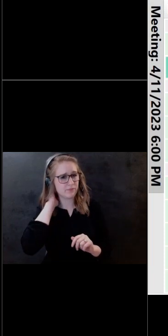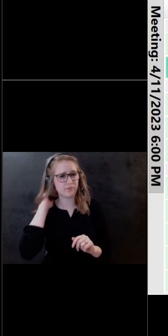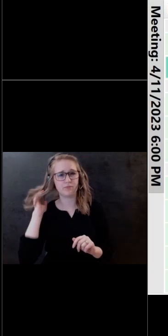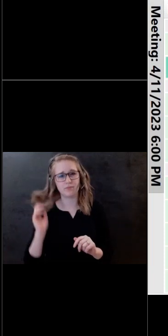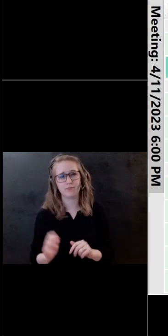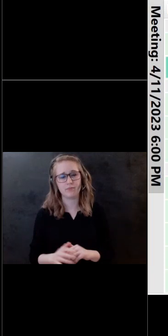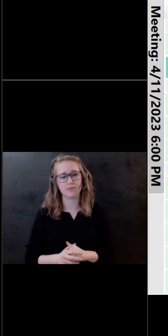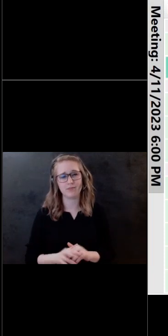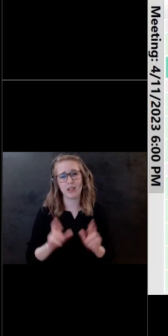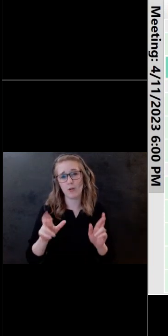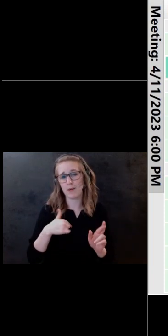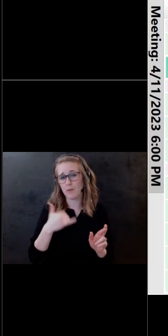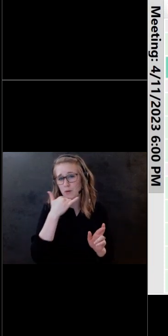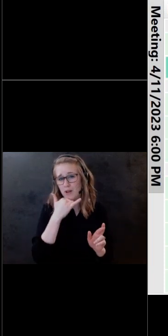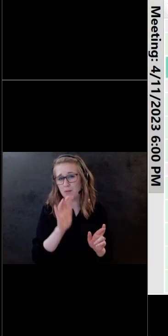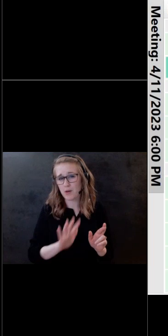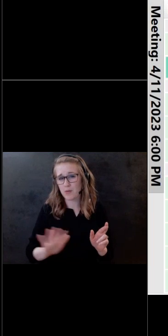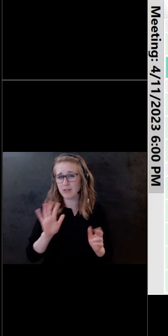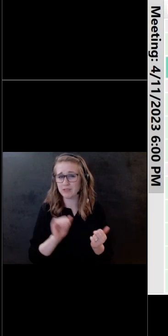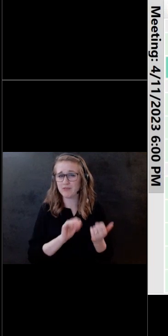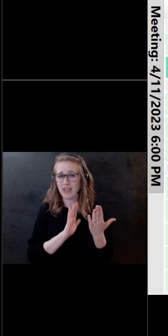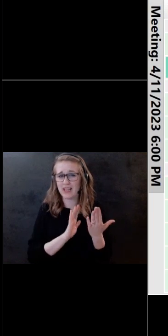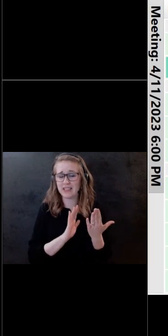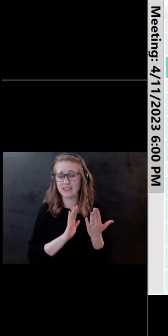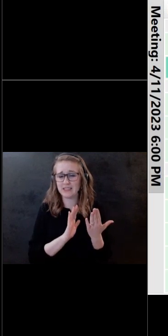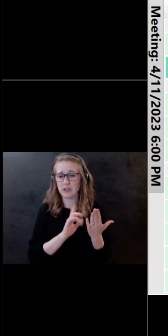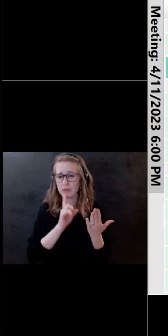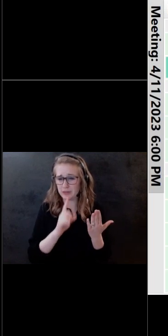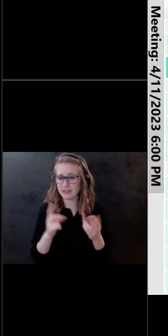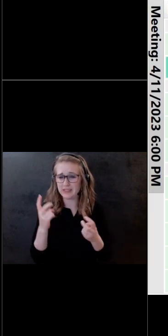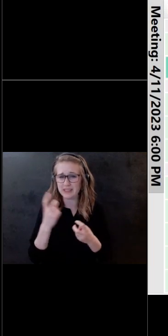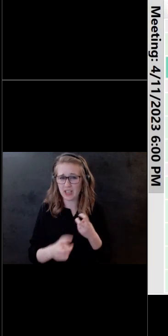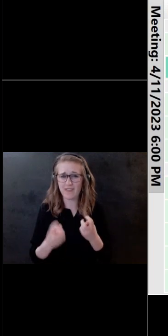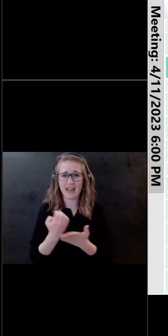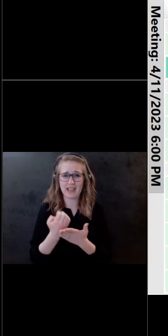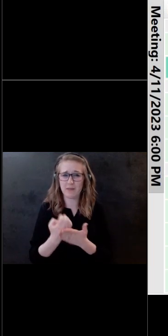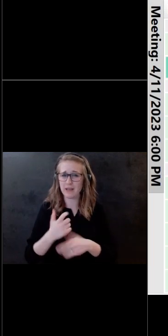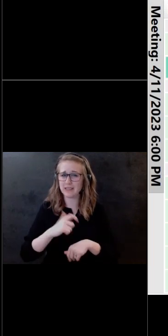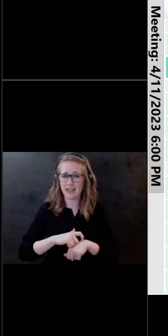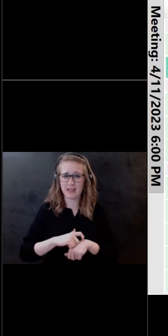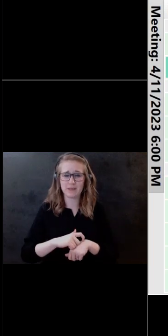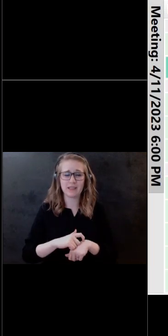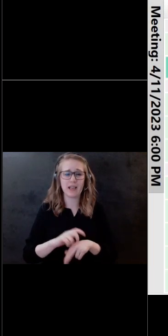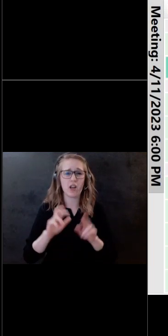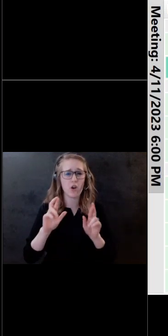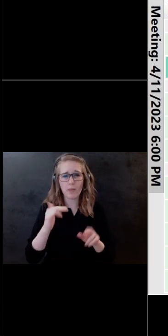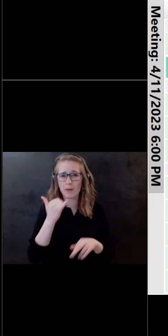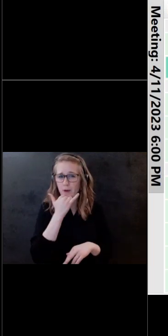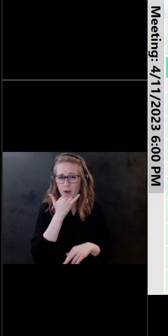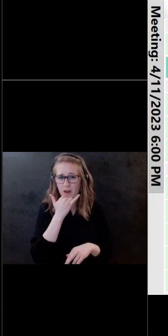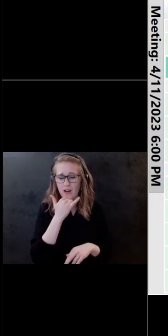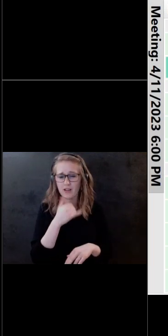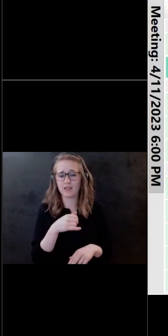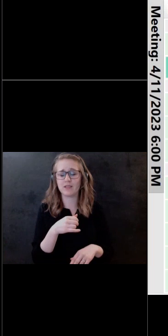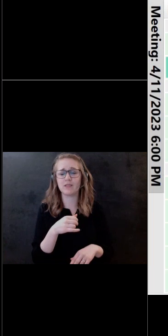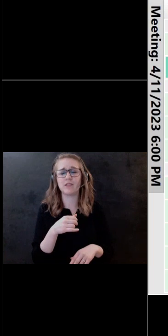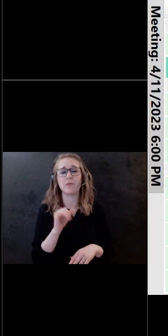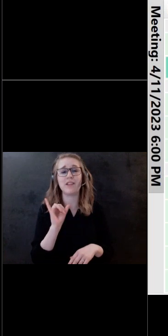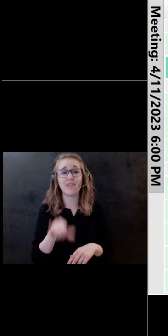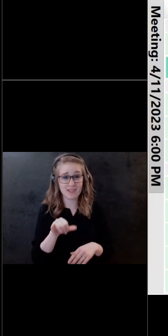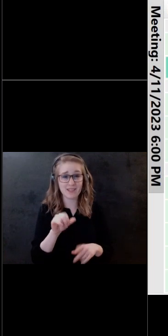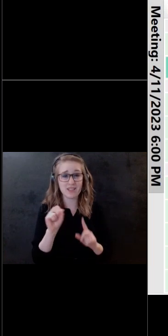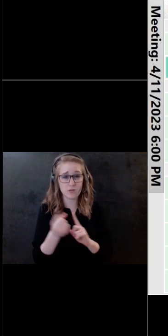I hope I'm wrong, but we're about to face really tough economic times, and I really hope I'm wrong. But if that's the case, I